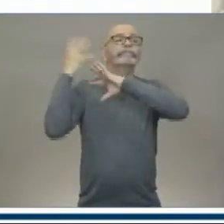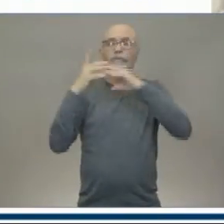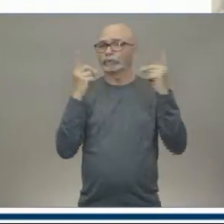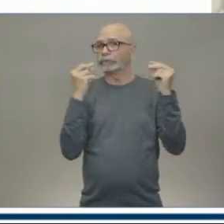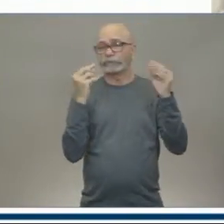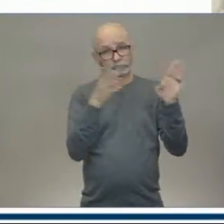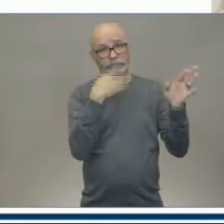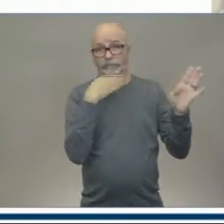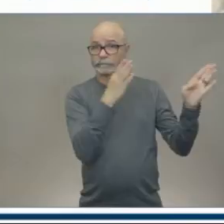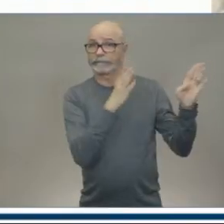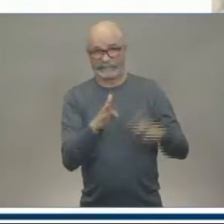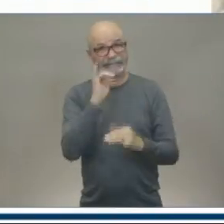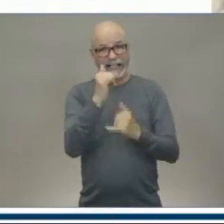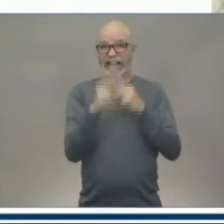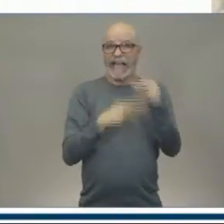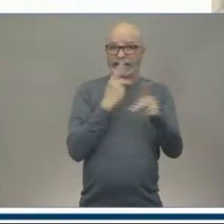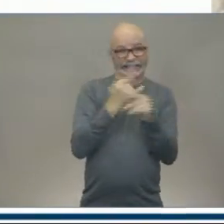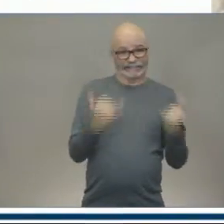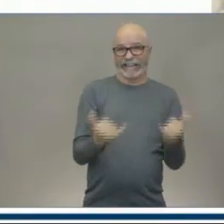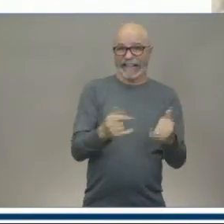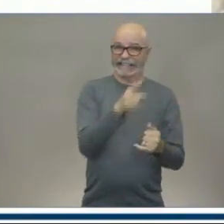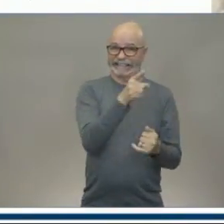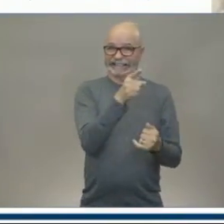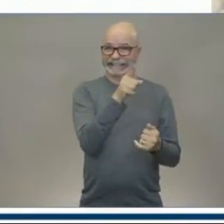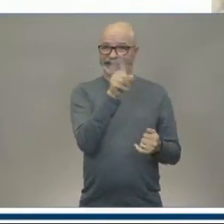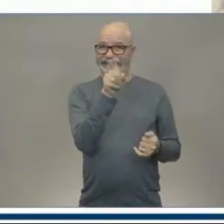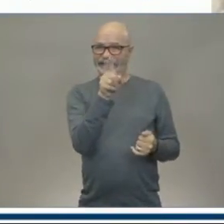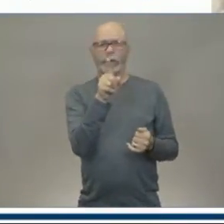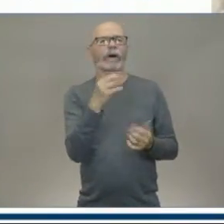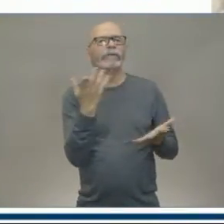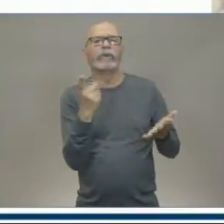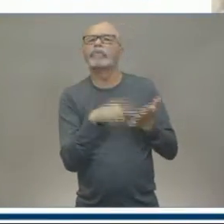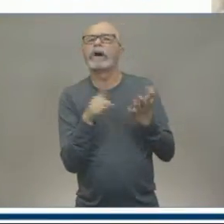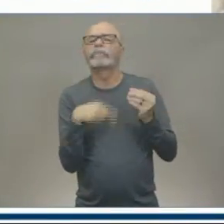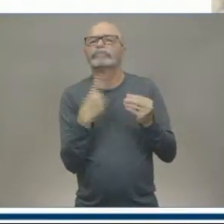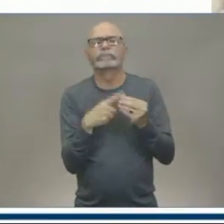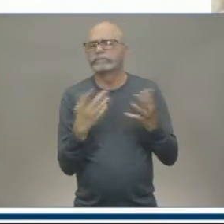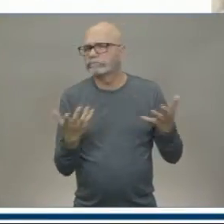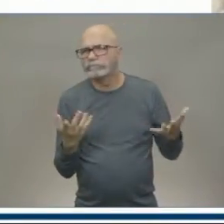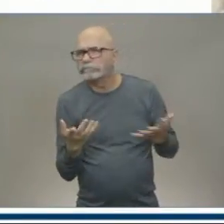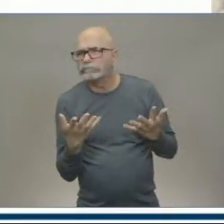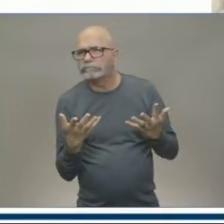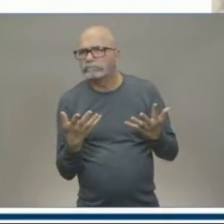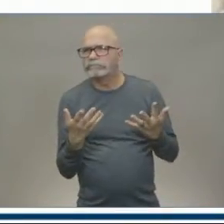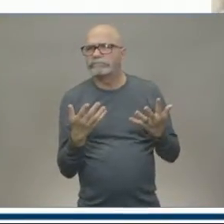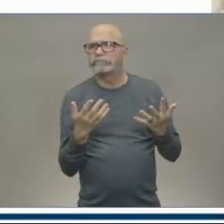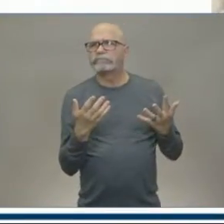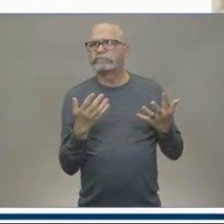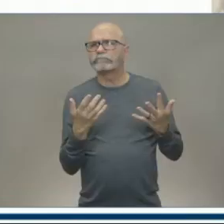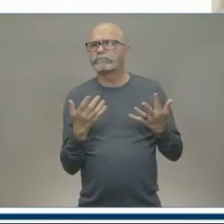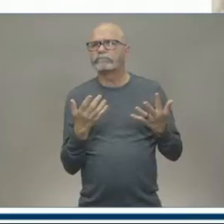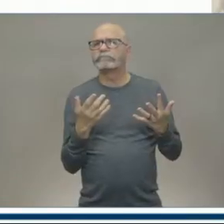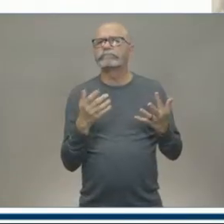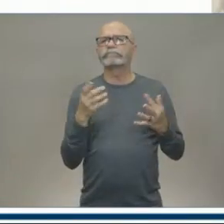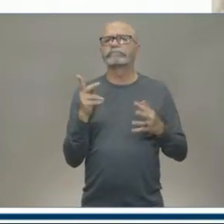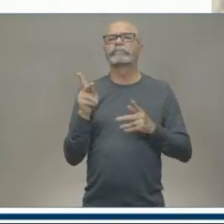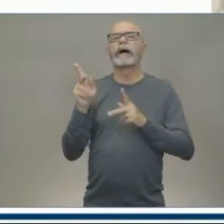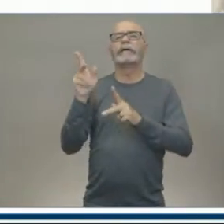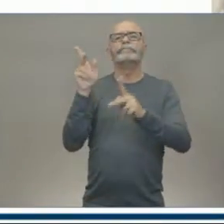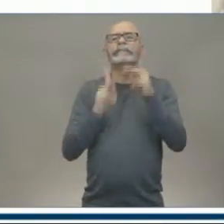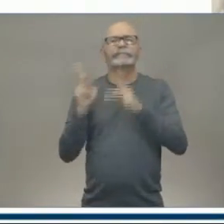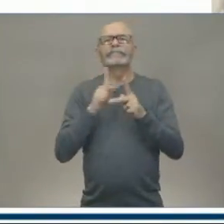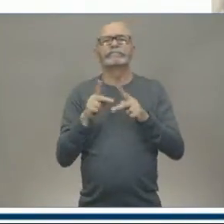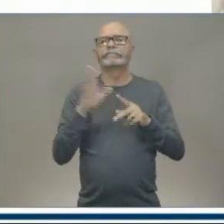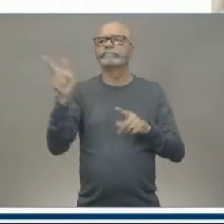this week? And are you going to reinstate the moratorium on evictions while